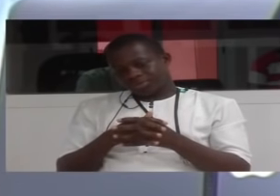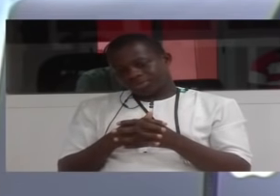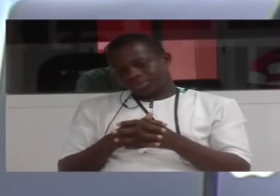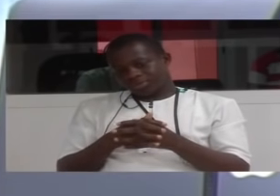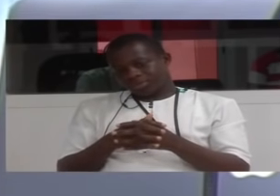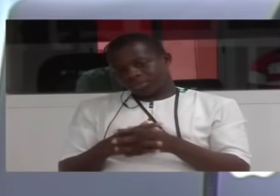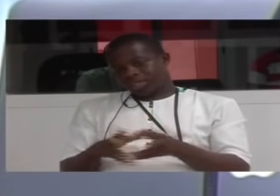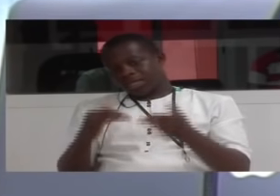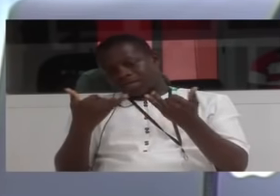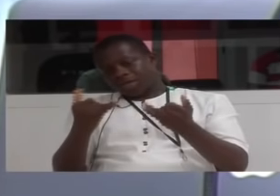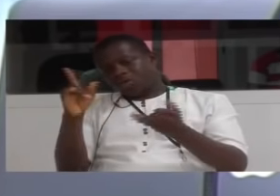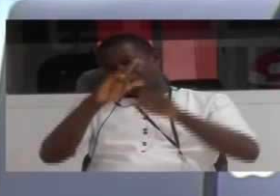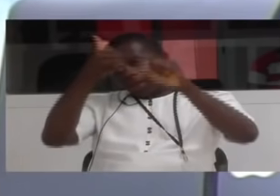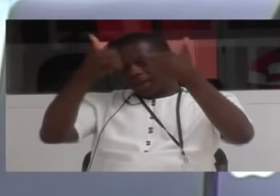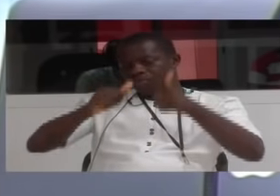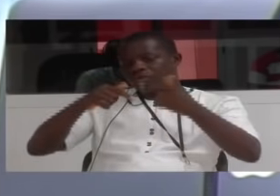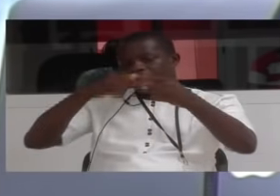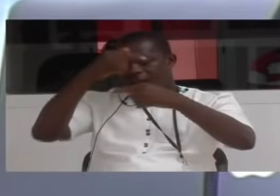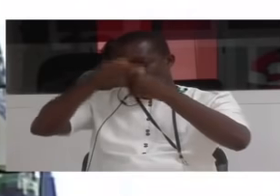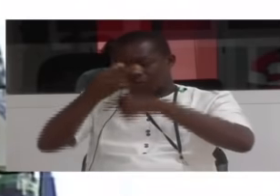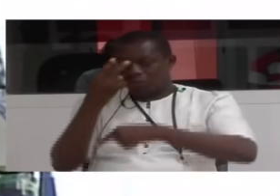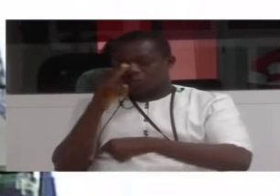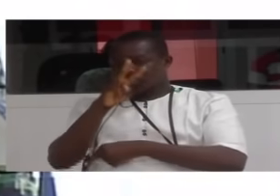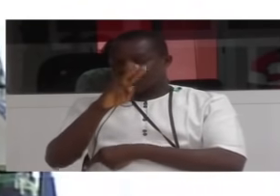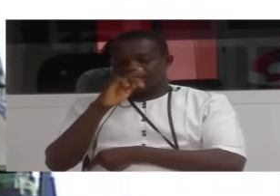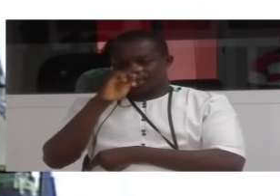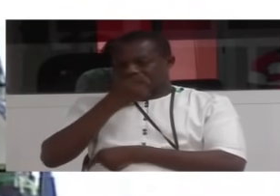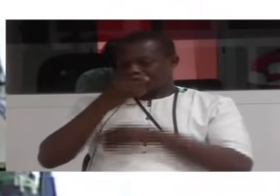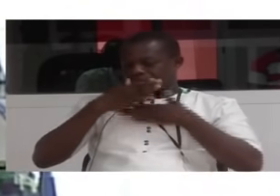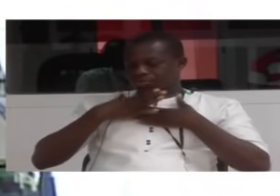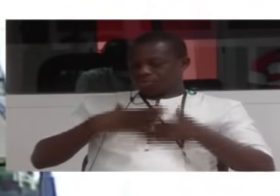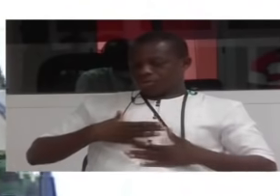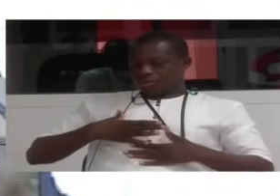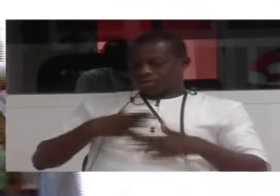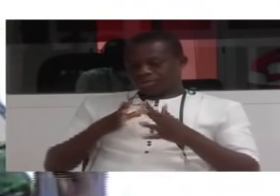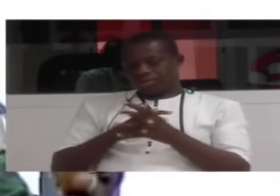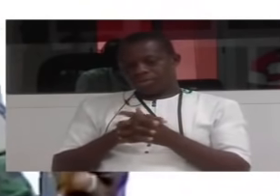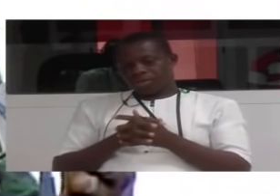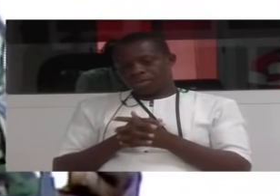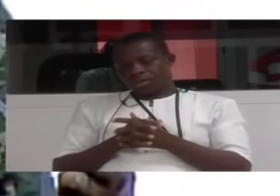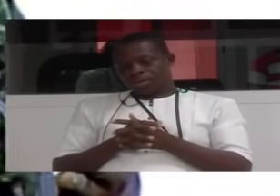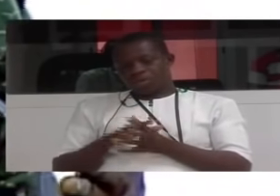And what happened after you saw the bodies? Legi lana xew bi nga gisee niw yi be pare.